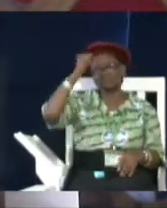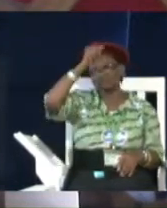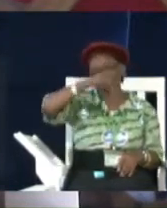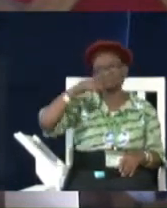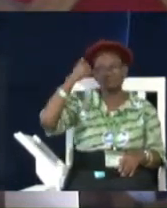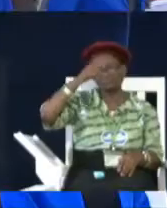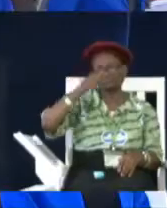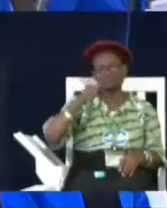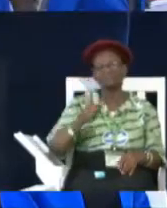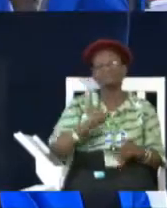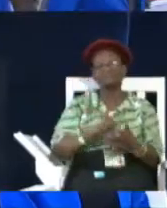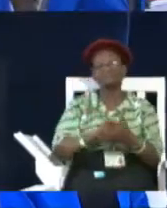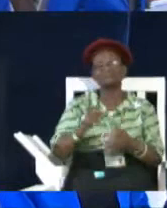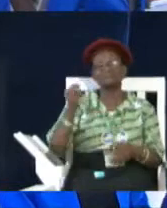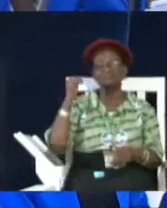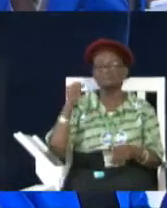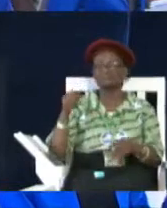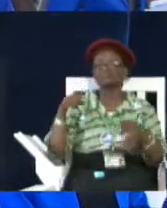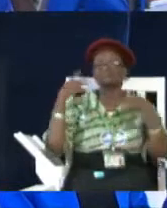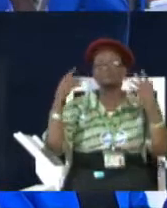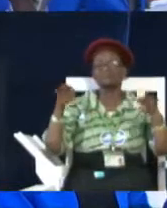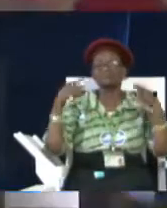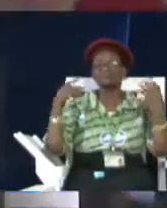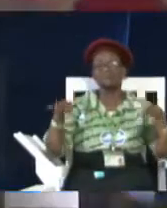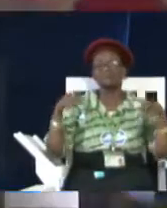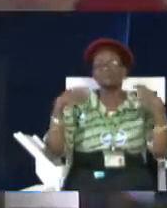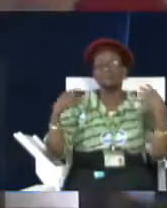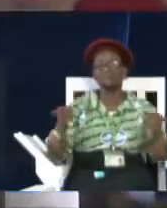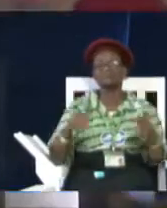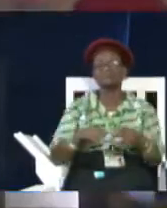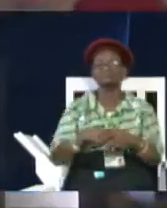That was also very good.